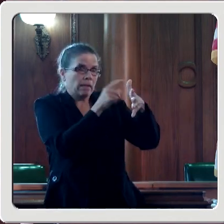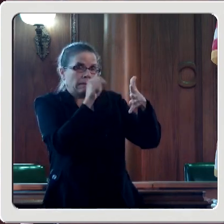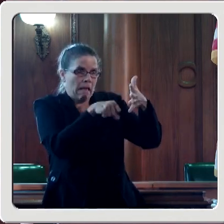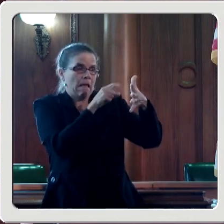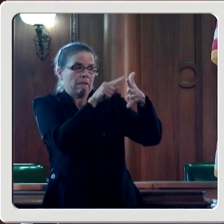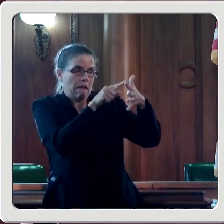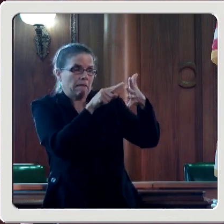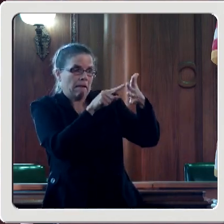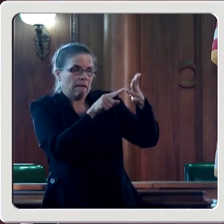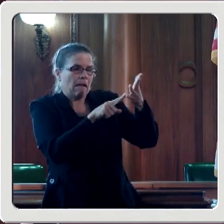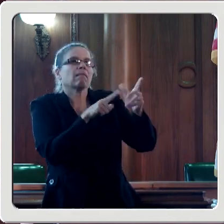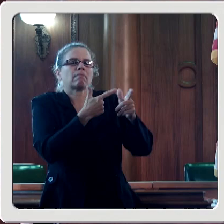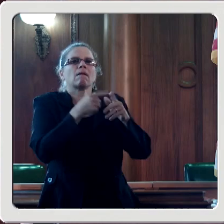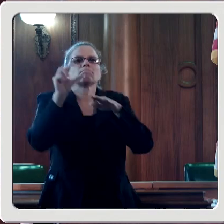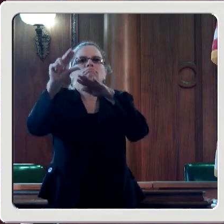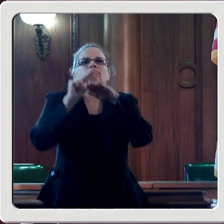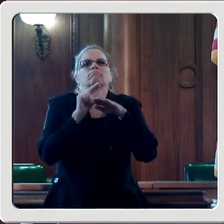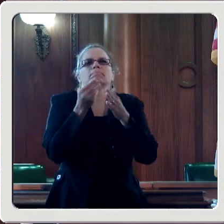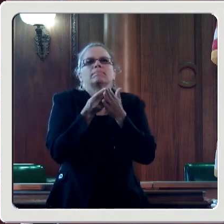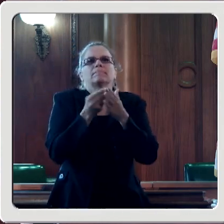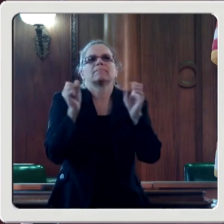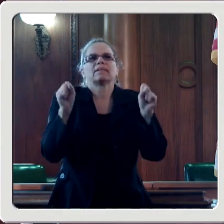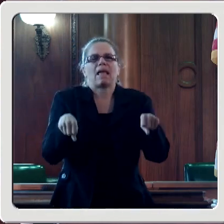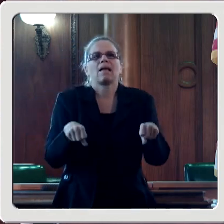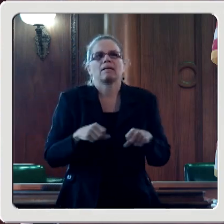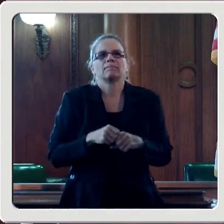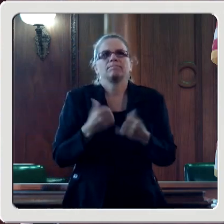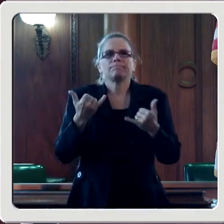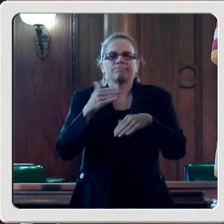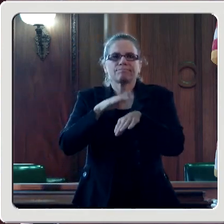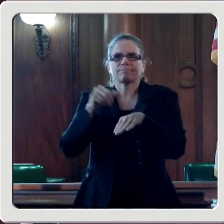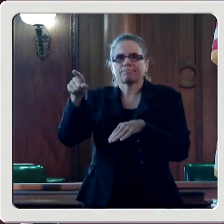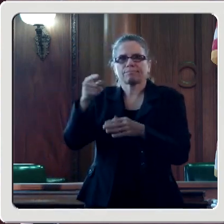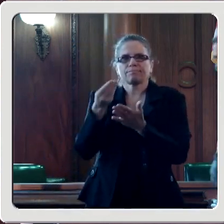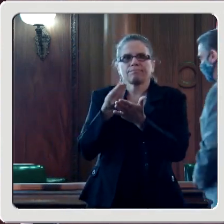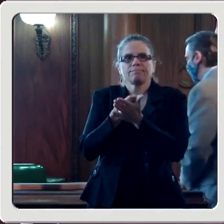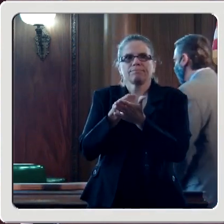Without further ado, the Chief Development Officer of the City of Springfield, Tim Sheehan.